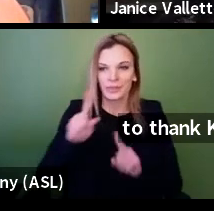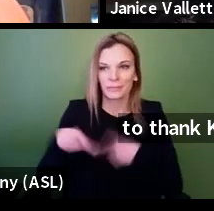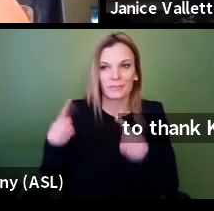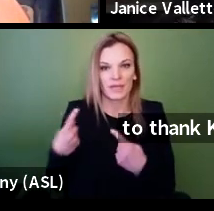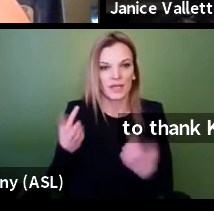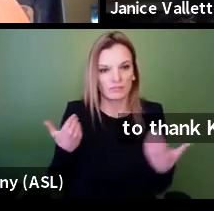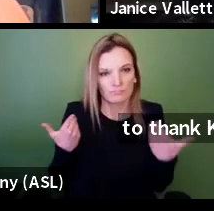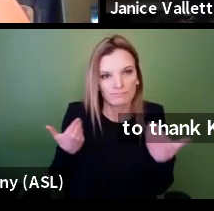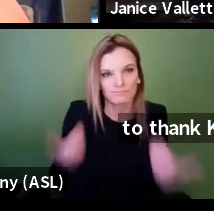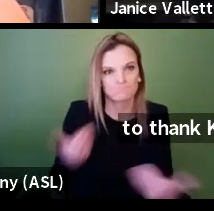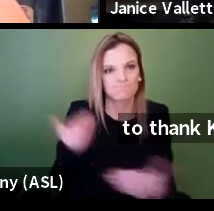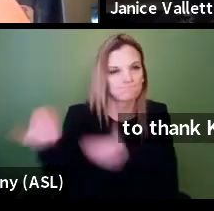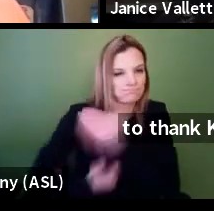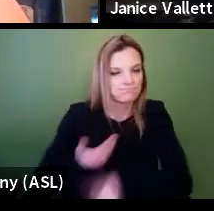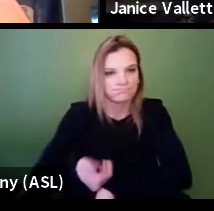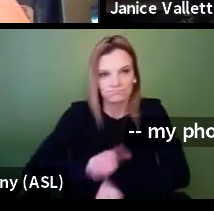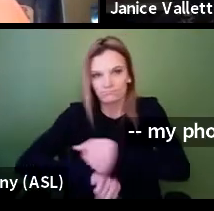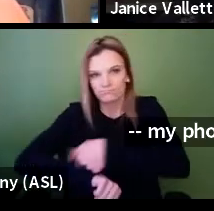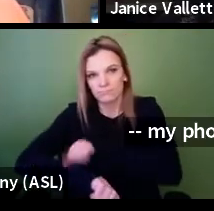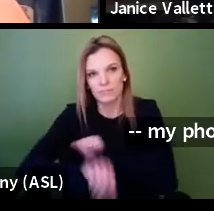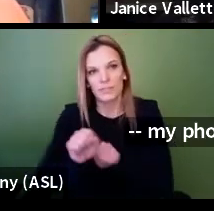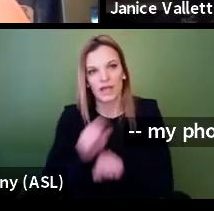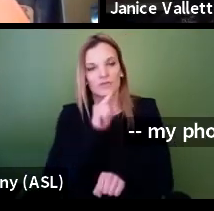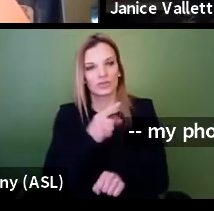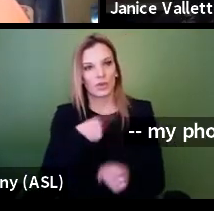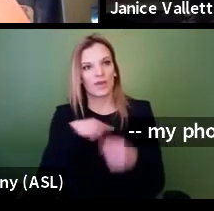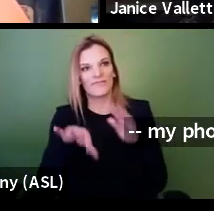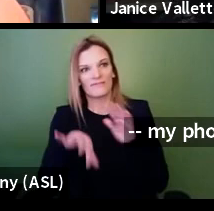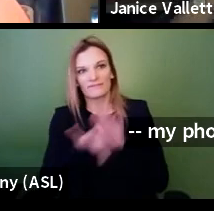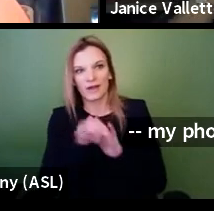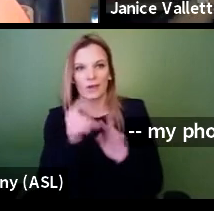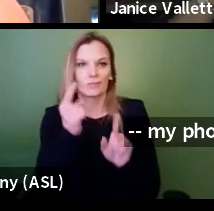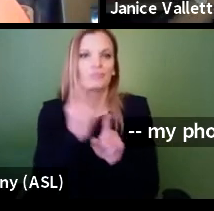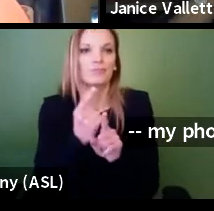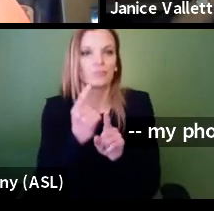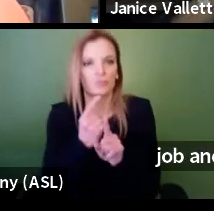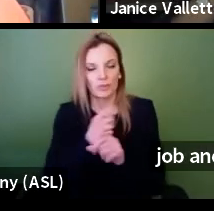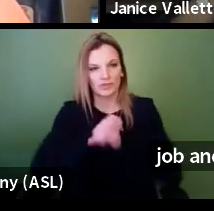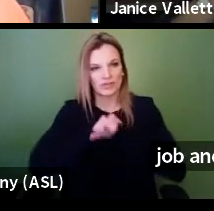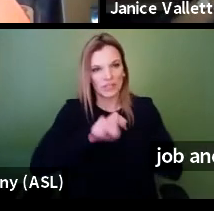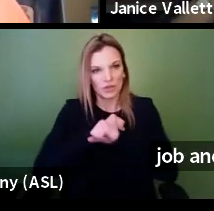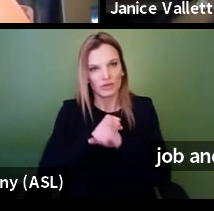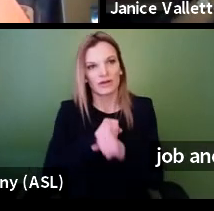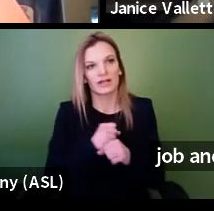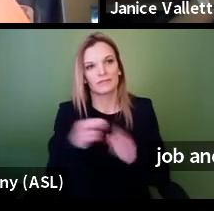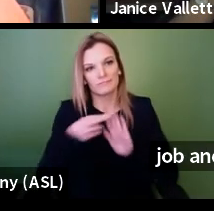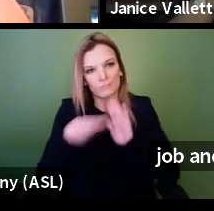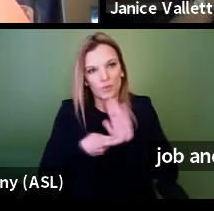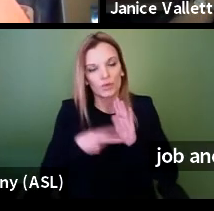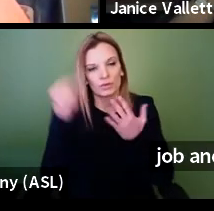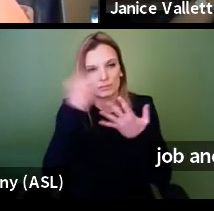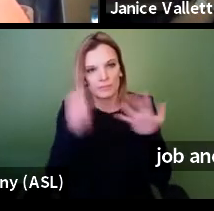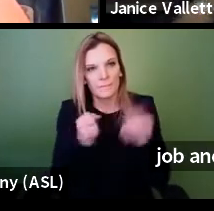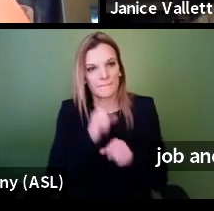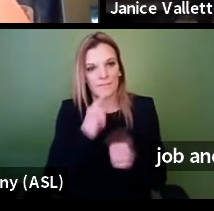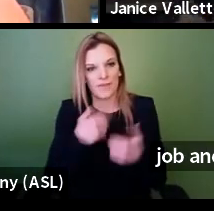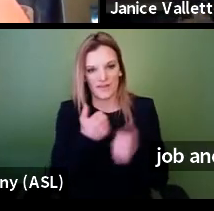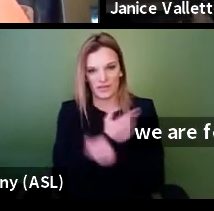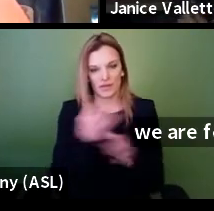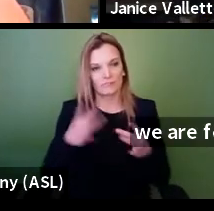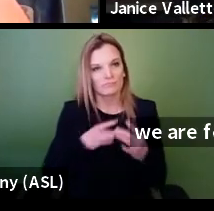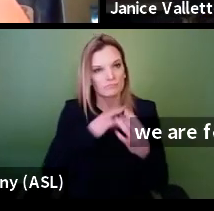very rapidly to ensuring that we're following the appropriate protocols and the security so that we can have things running